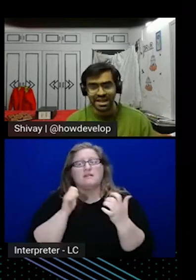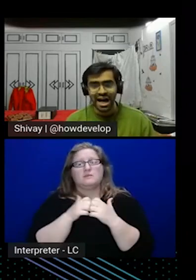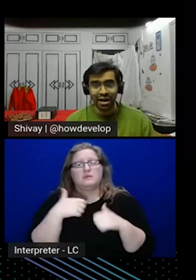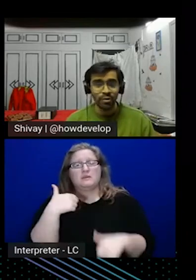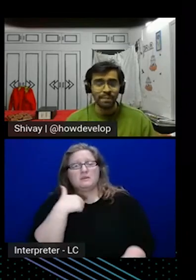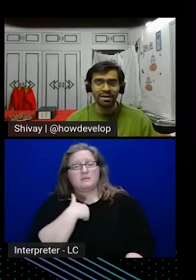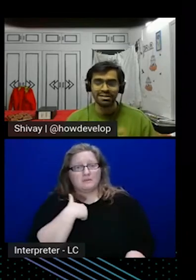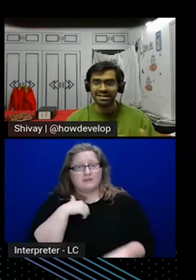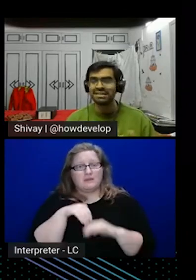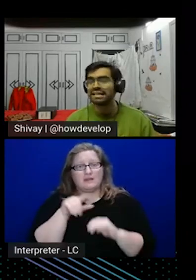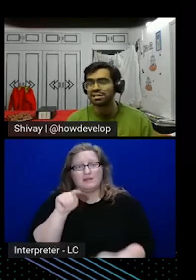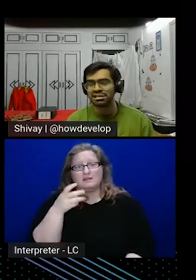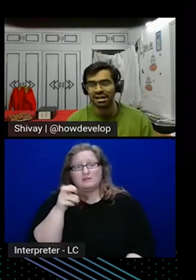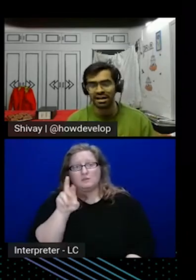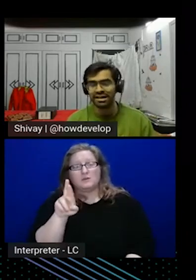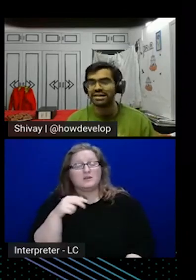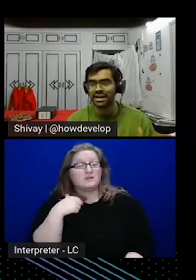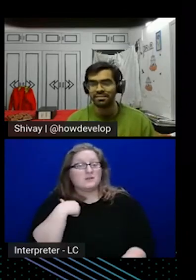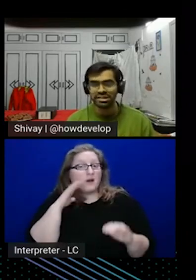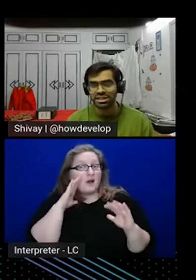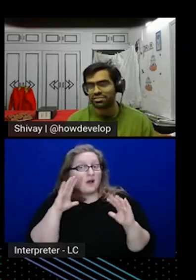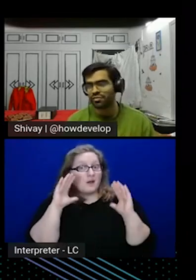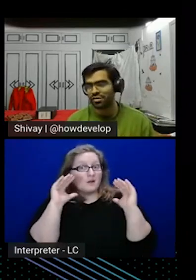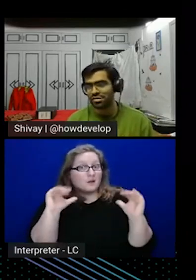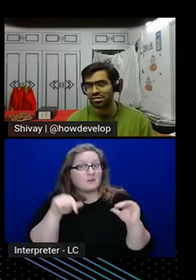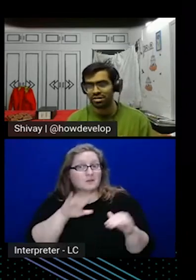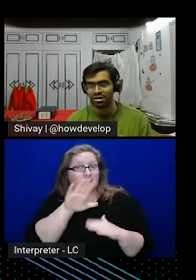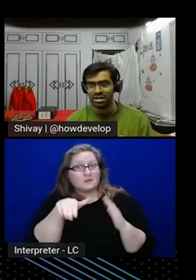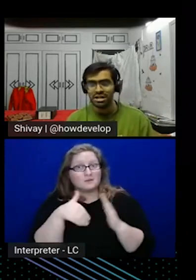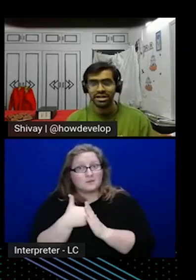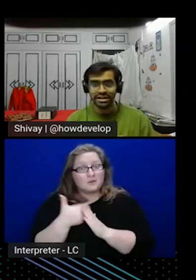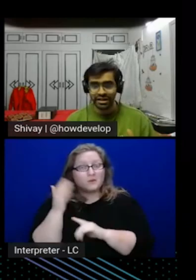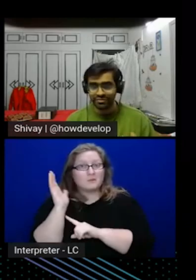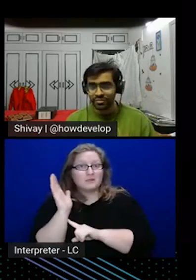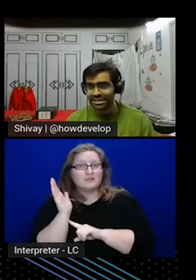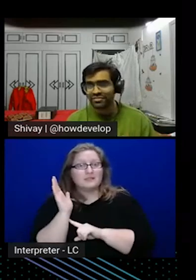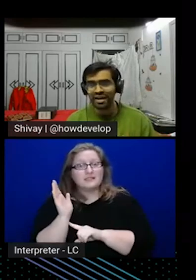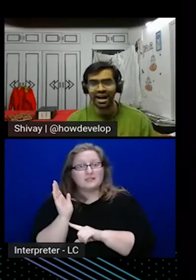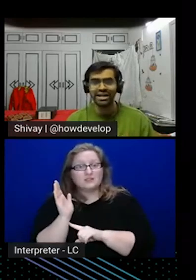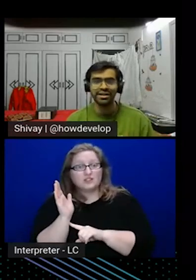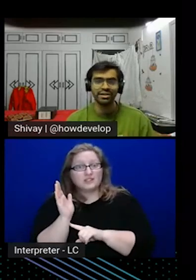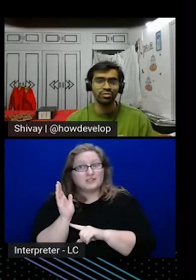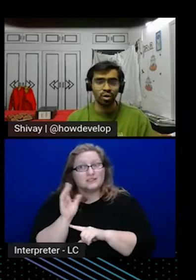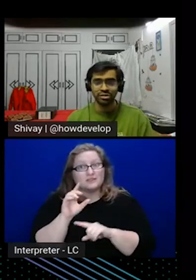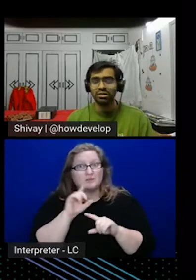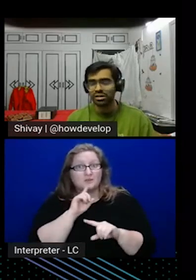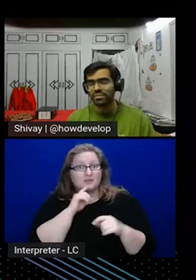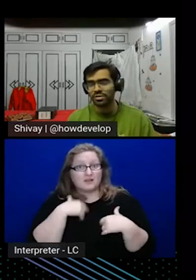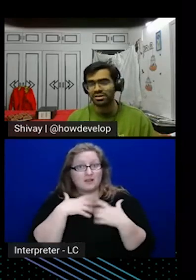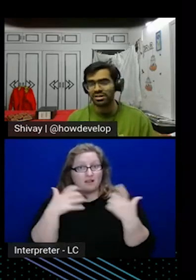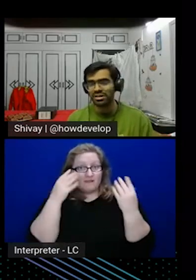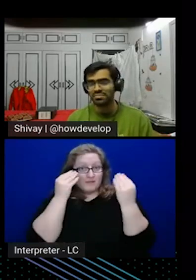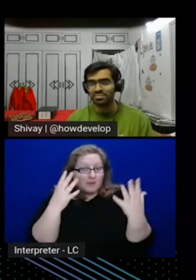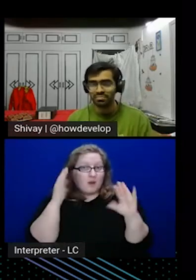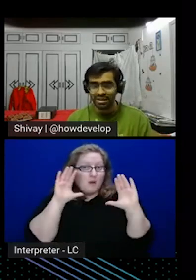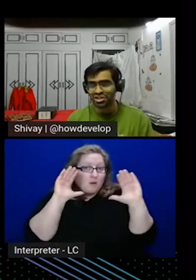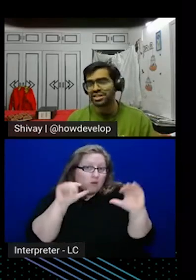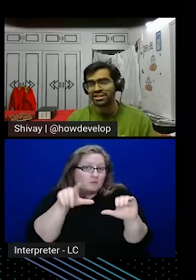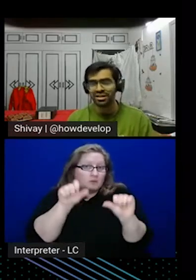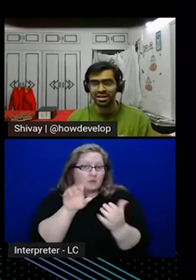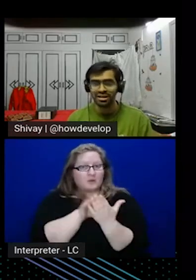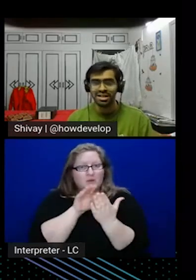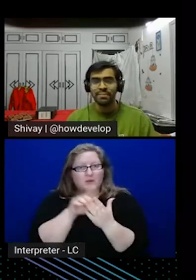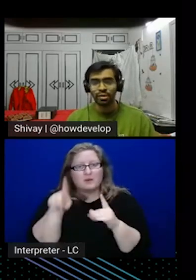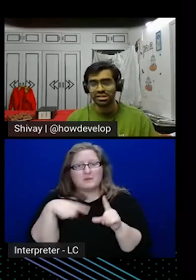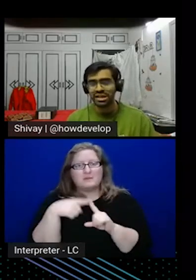@howdevelop. I hope that this entire presentation was informative, and you got to learn about